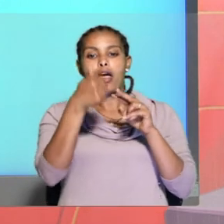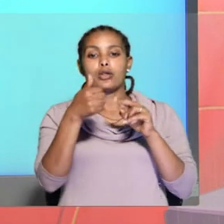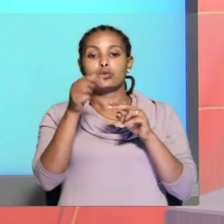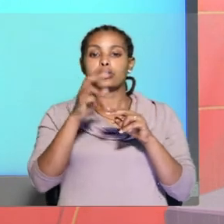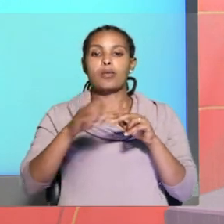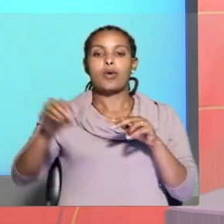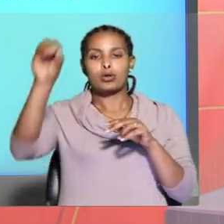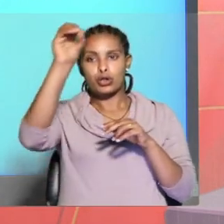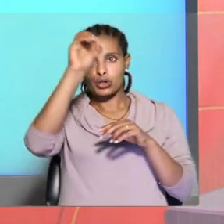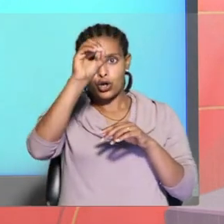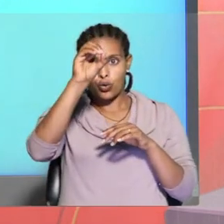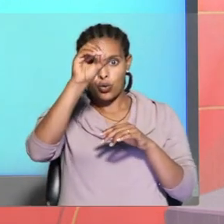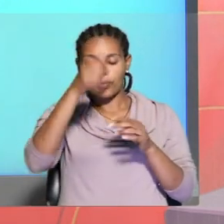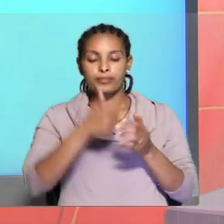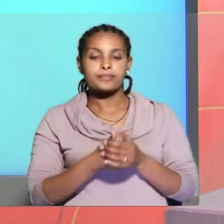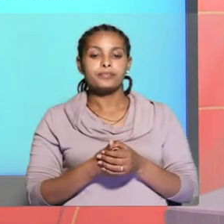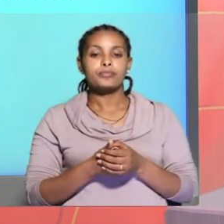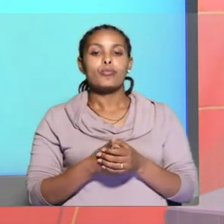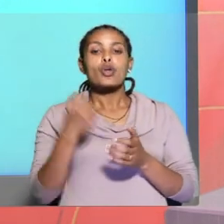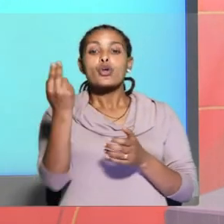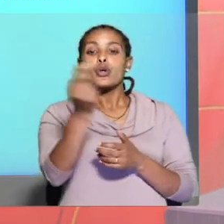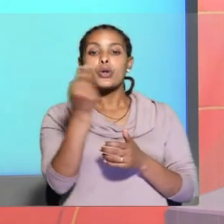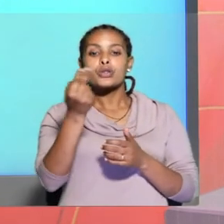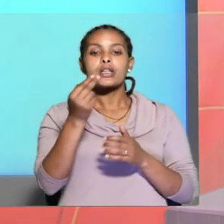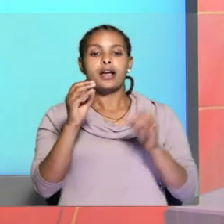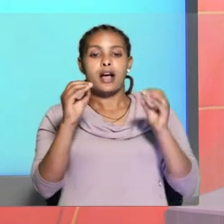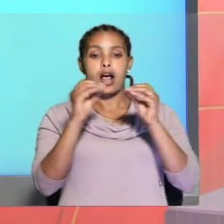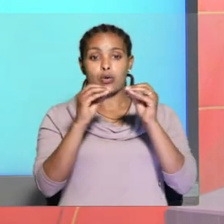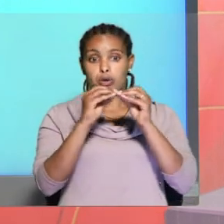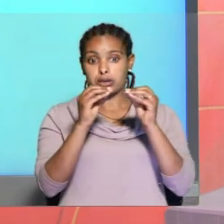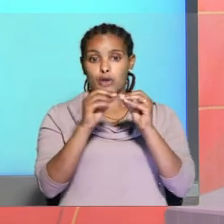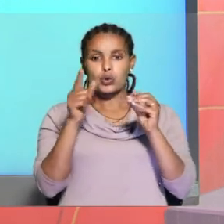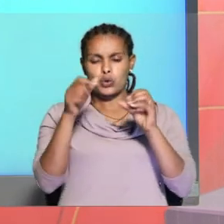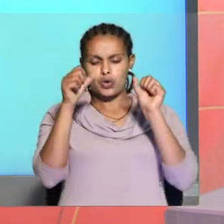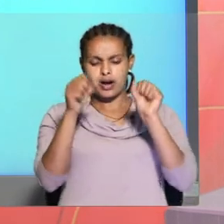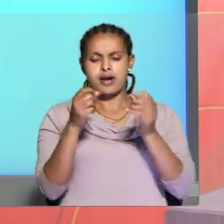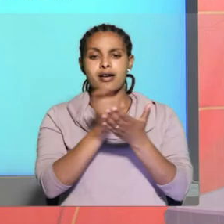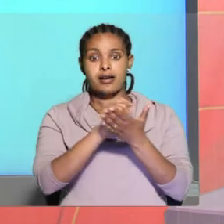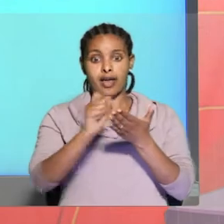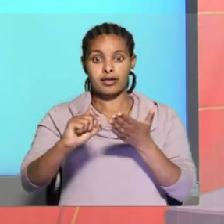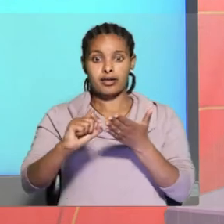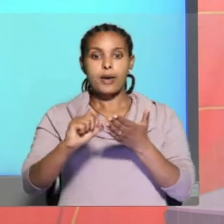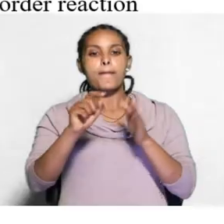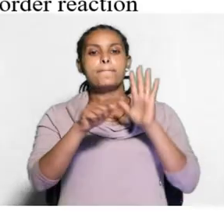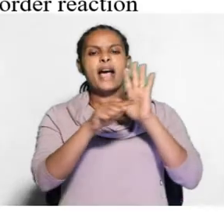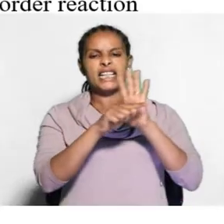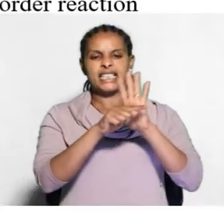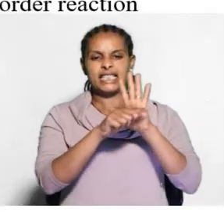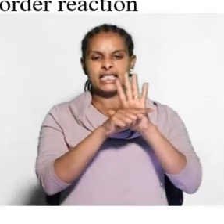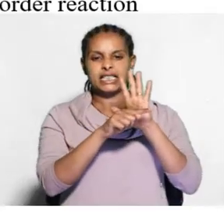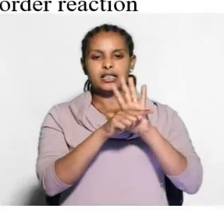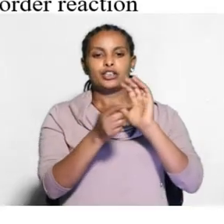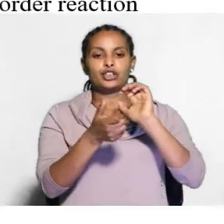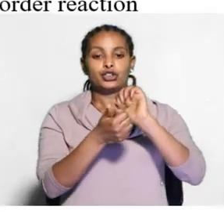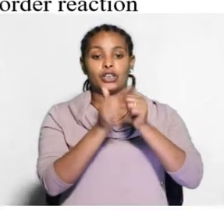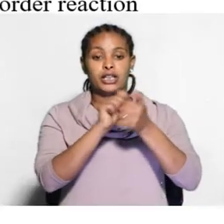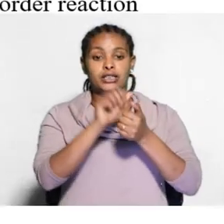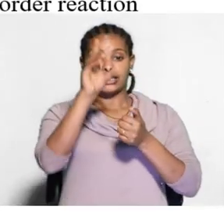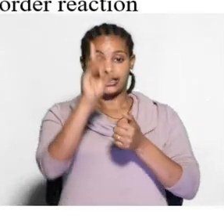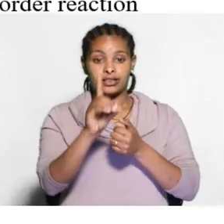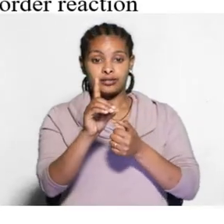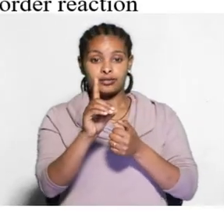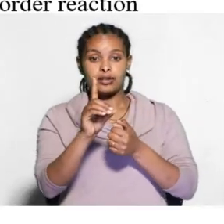power zero using calculus we can write this as minus change in